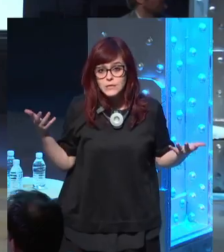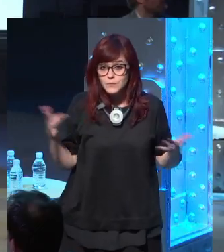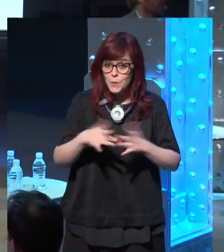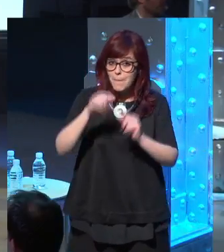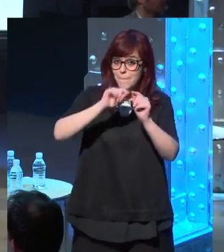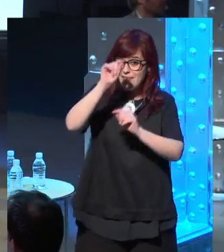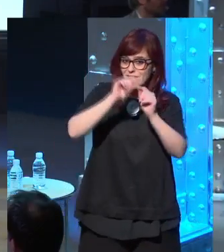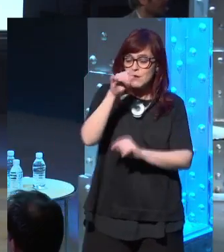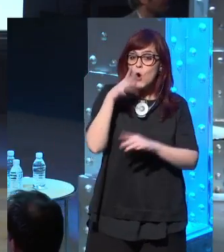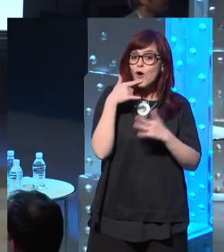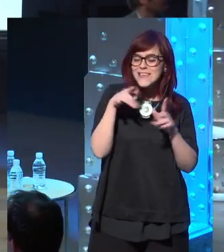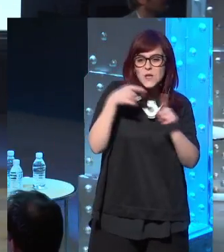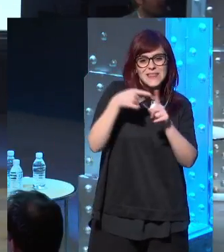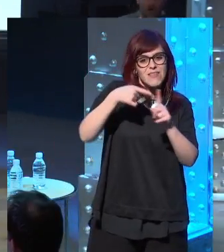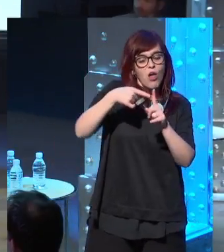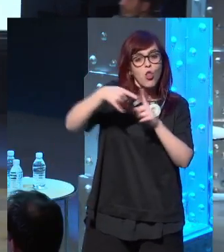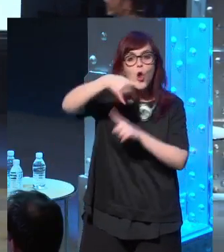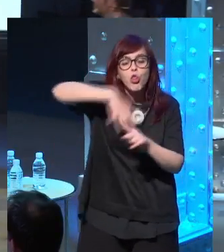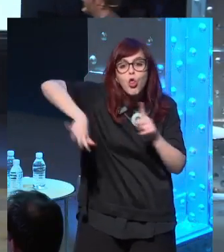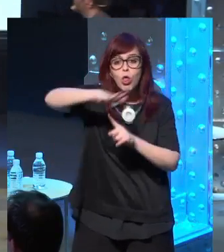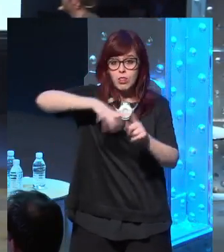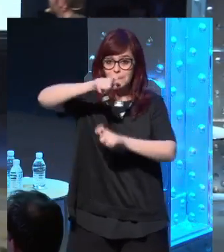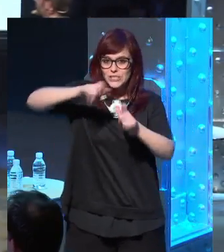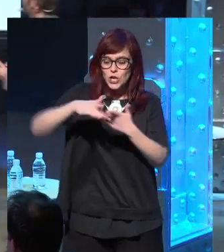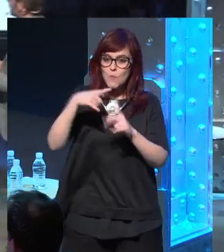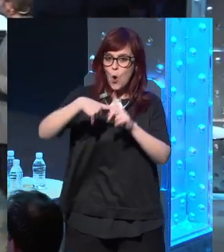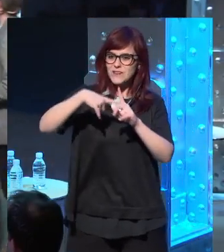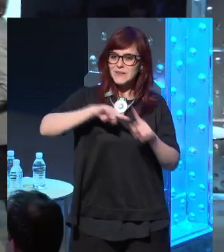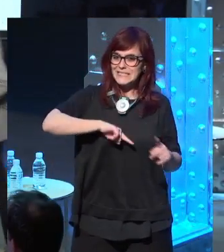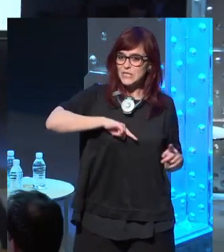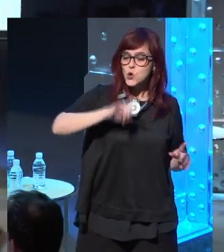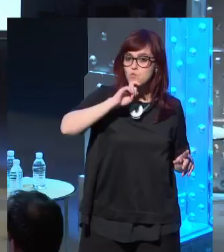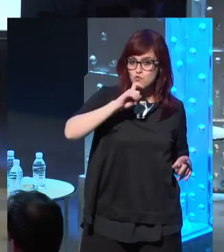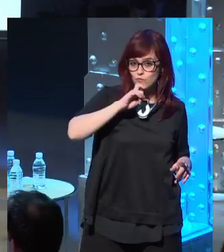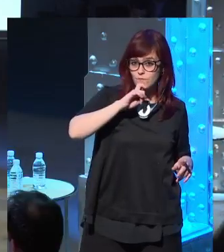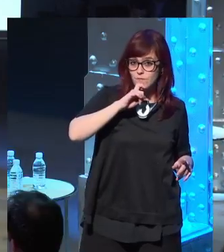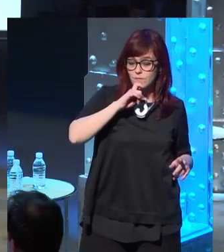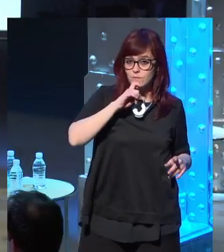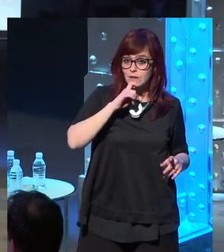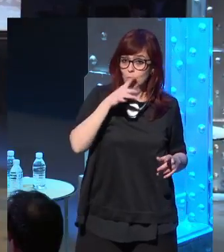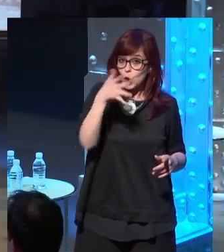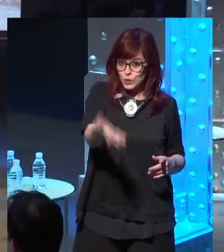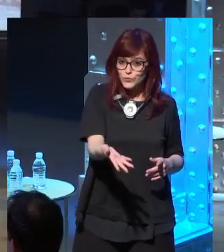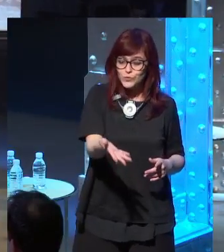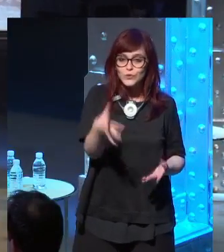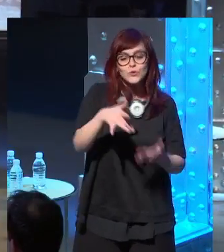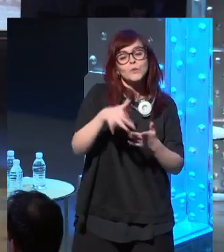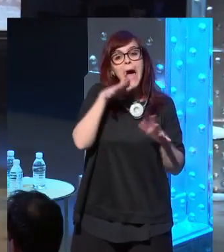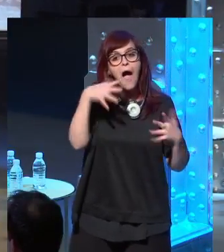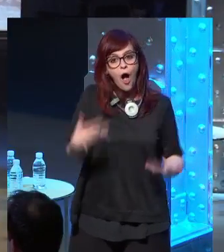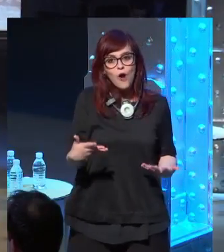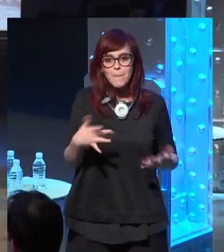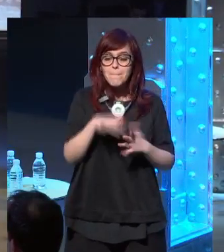where the public are and the sentiment of the people. And I think that's why we see more and more countries embracing